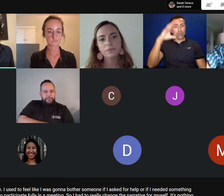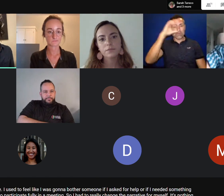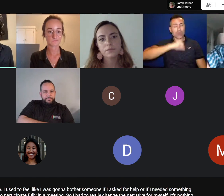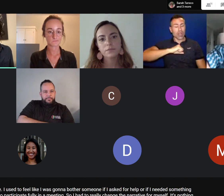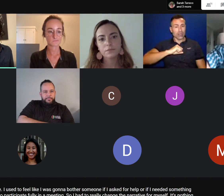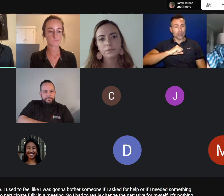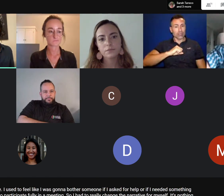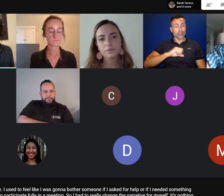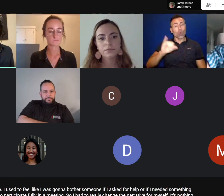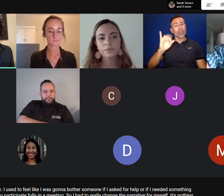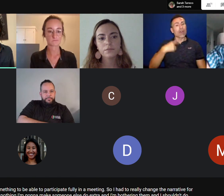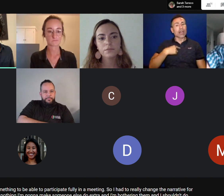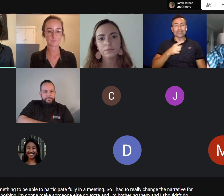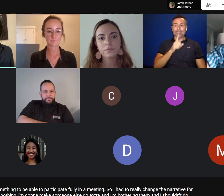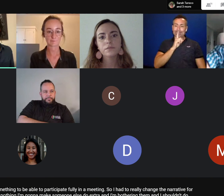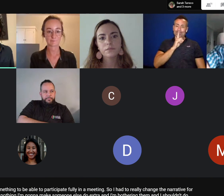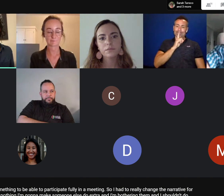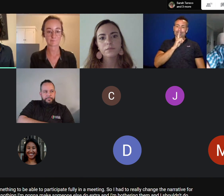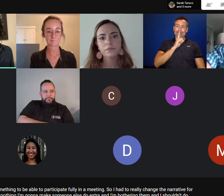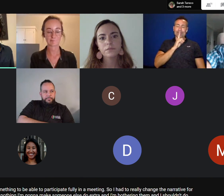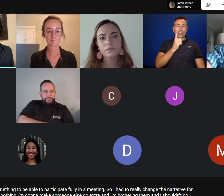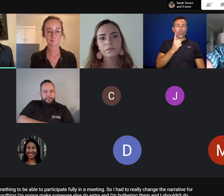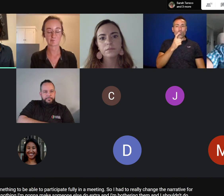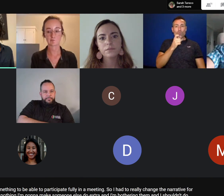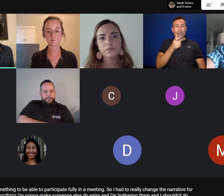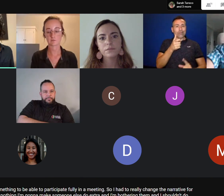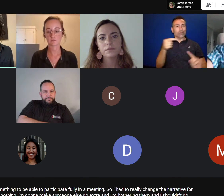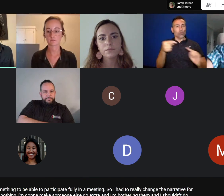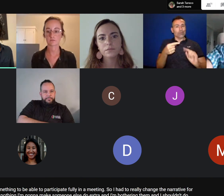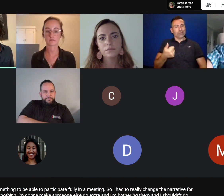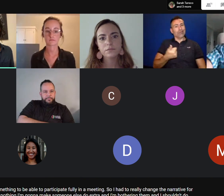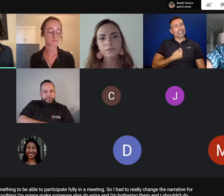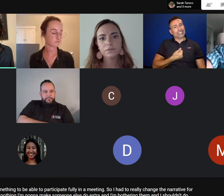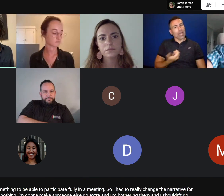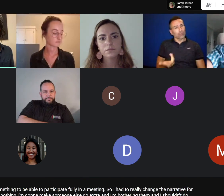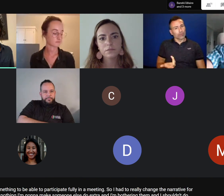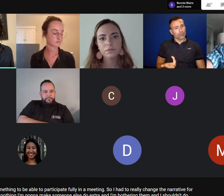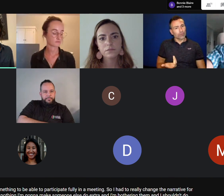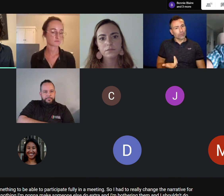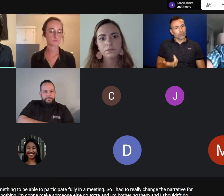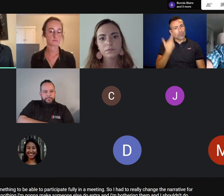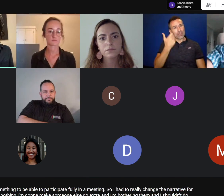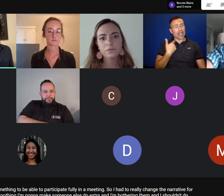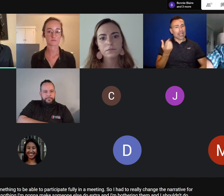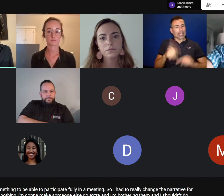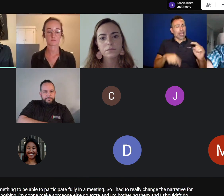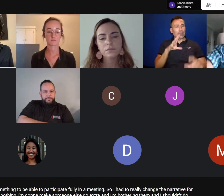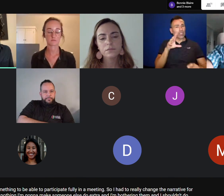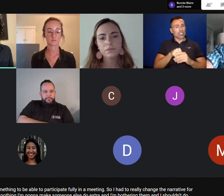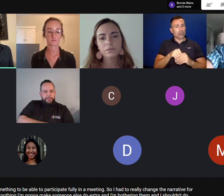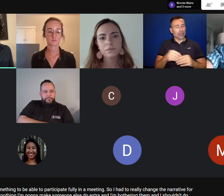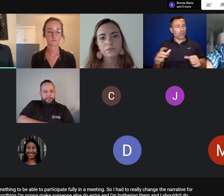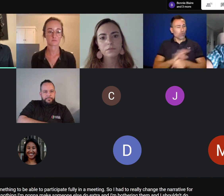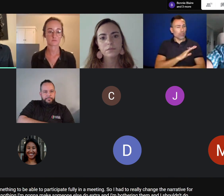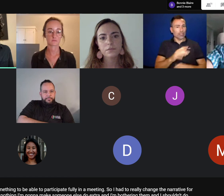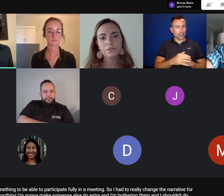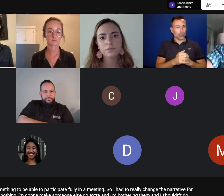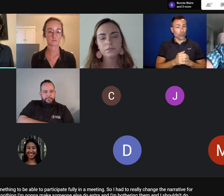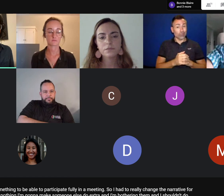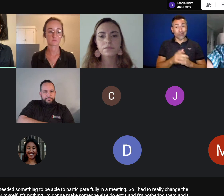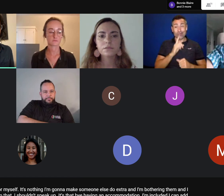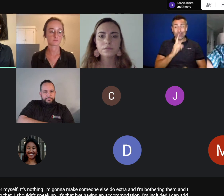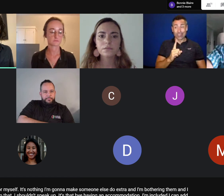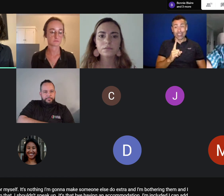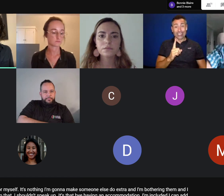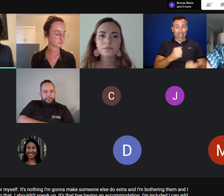myself as a person by not being able to participate. So I think it's just something to really